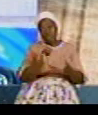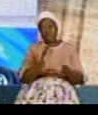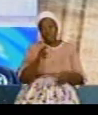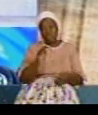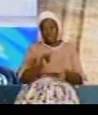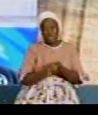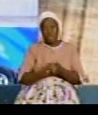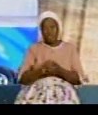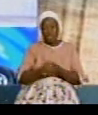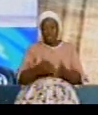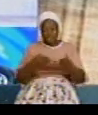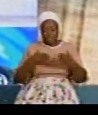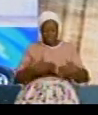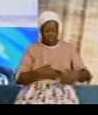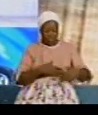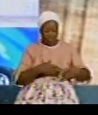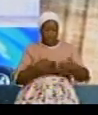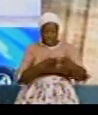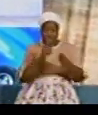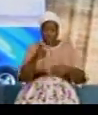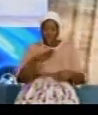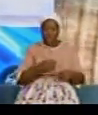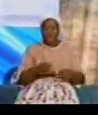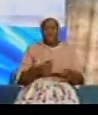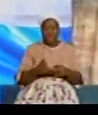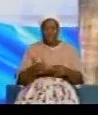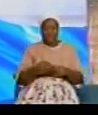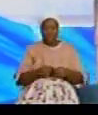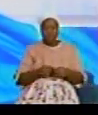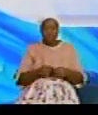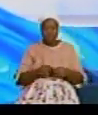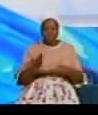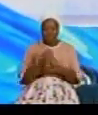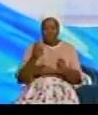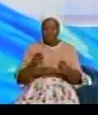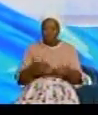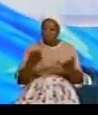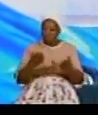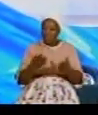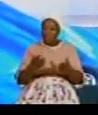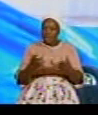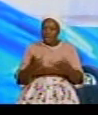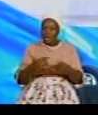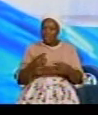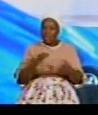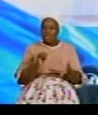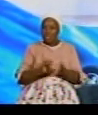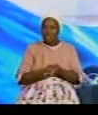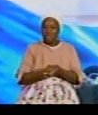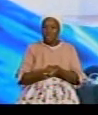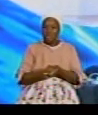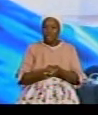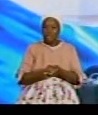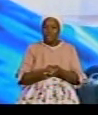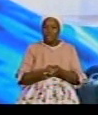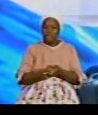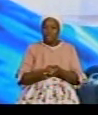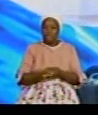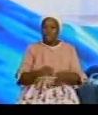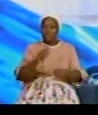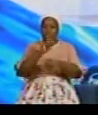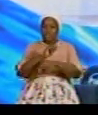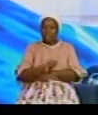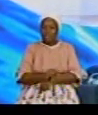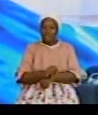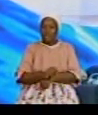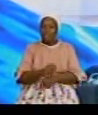and ruled. And that neutral word, tradition, if it's the tradition,